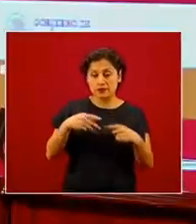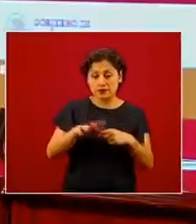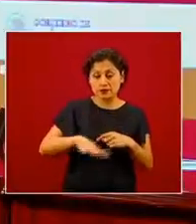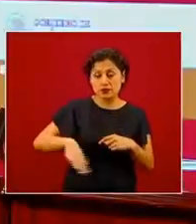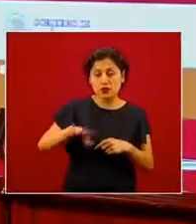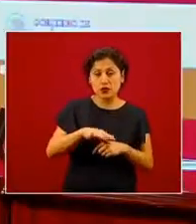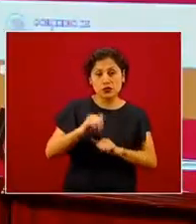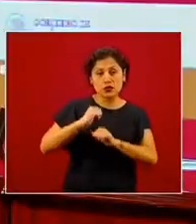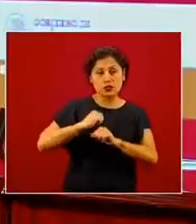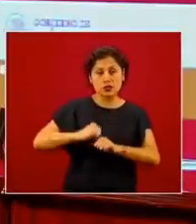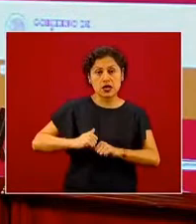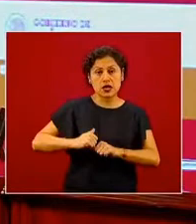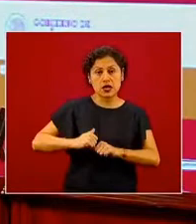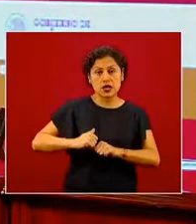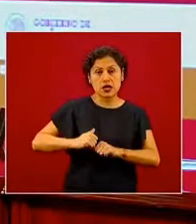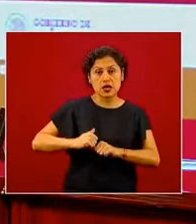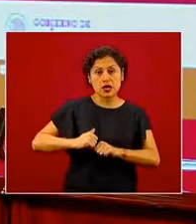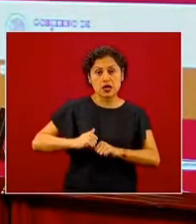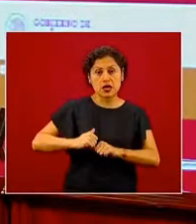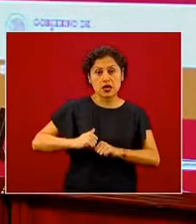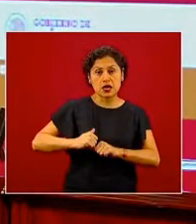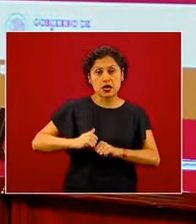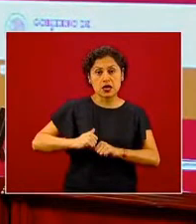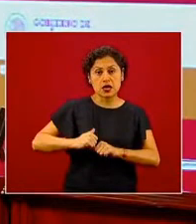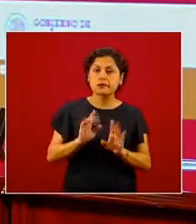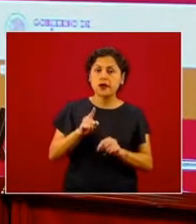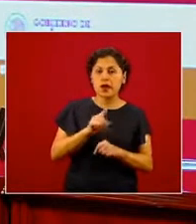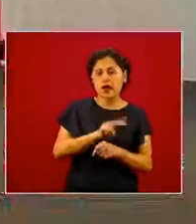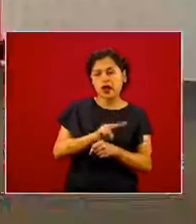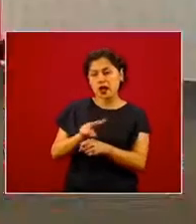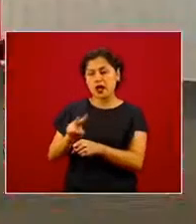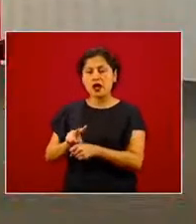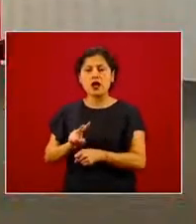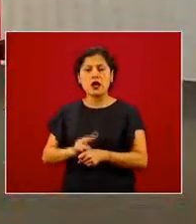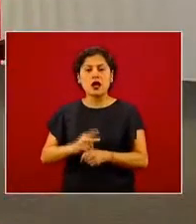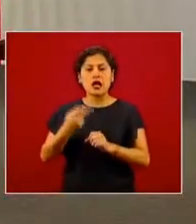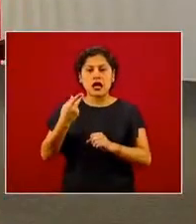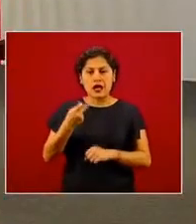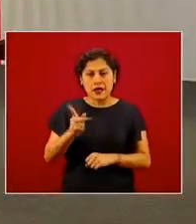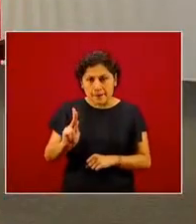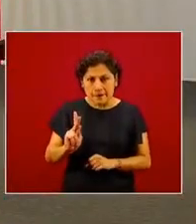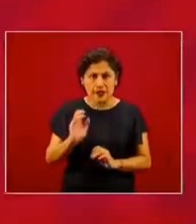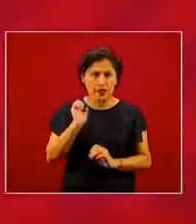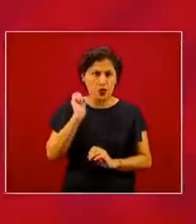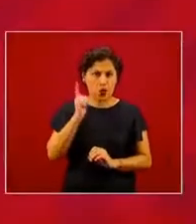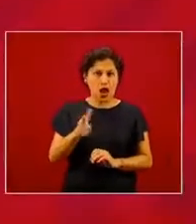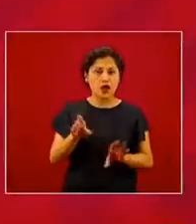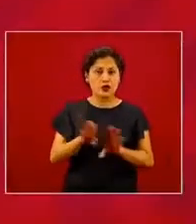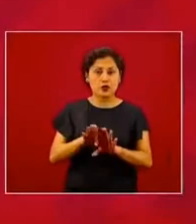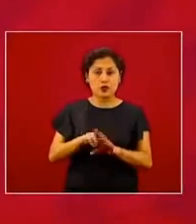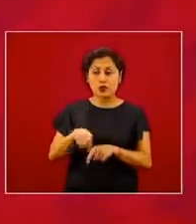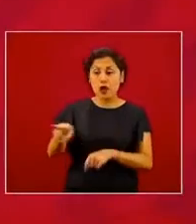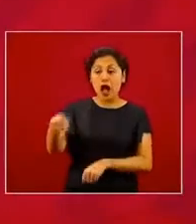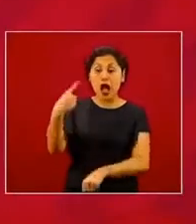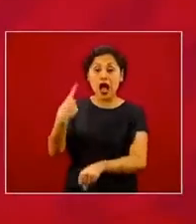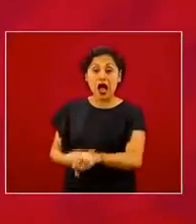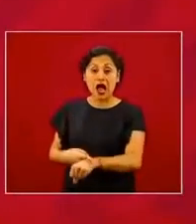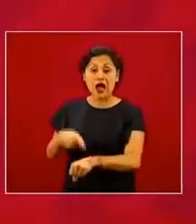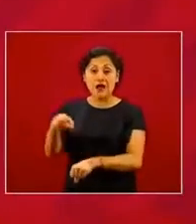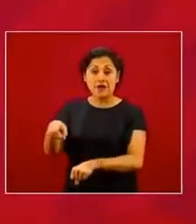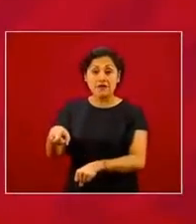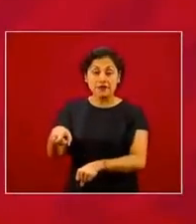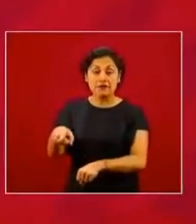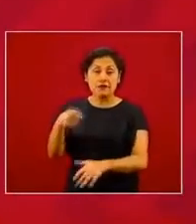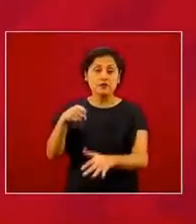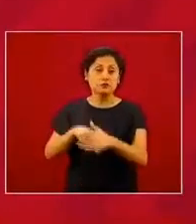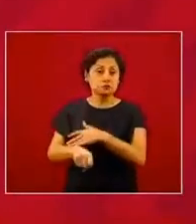person's profession or occupation was, but we don't have a specific variable that will label a person that's saying